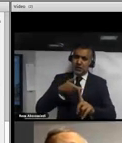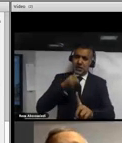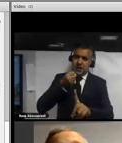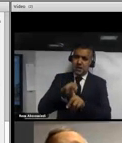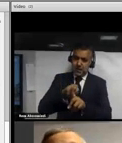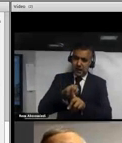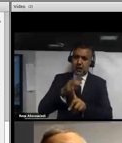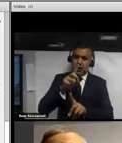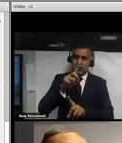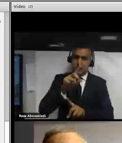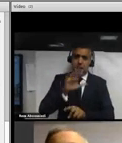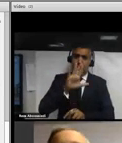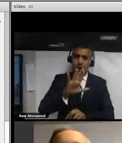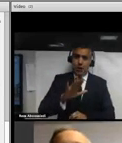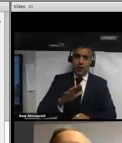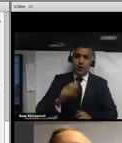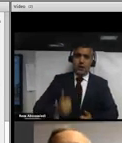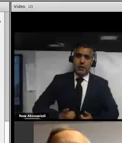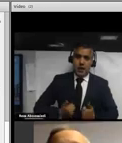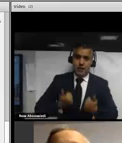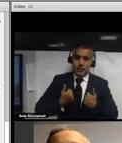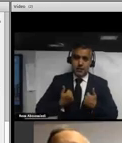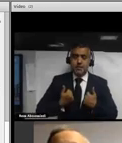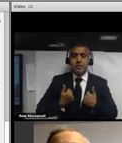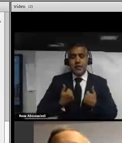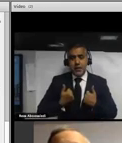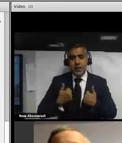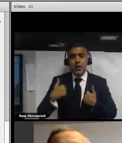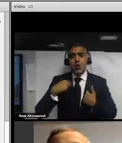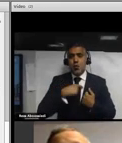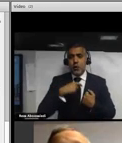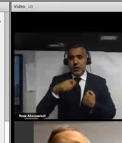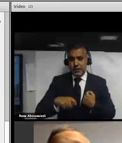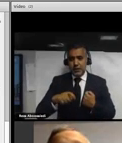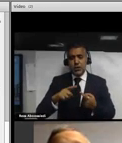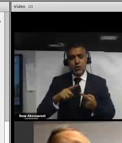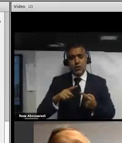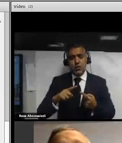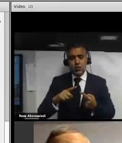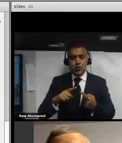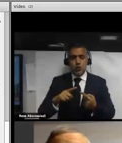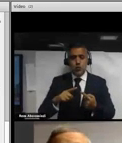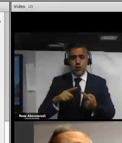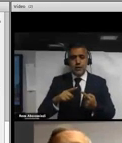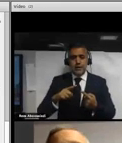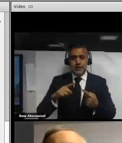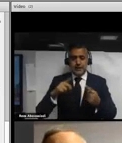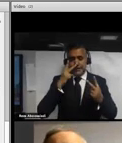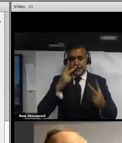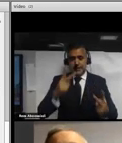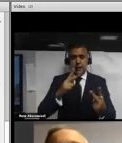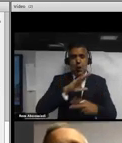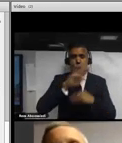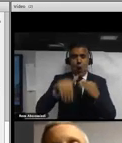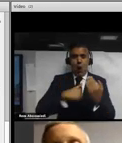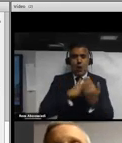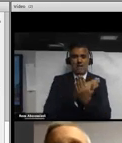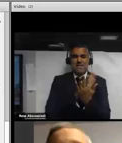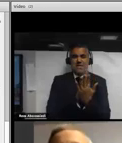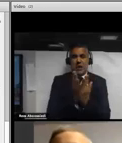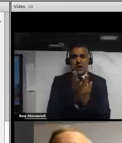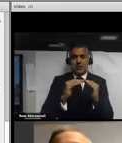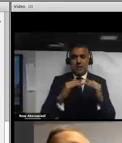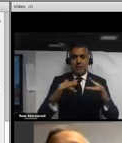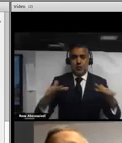disability on people's lives, we really need to take into account that diversity. And I'll give an example of